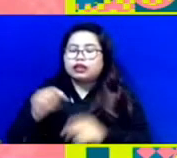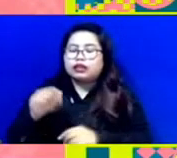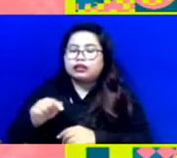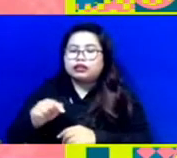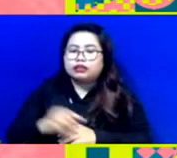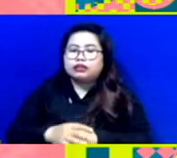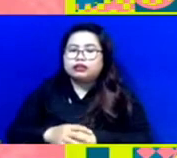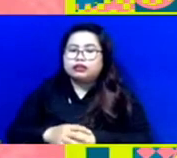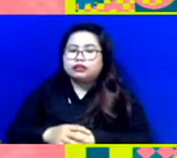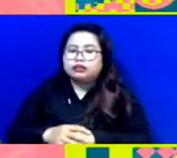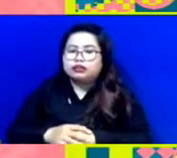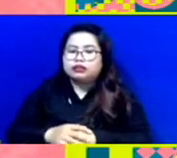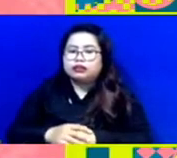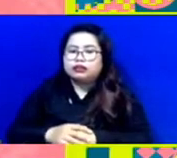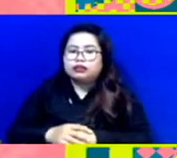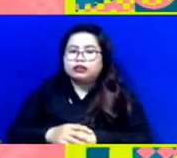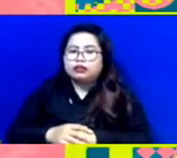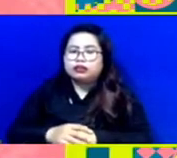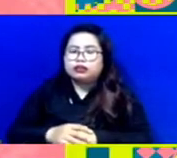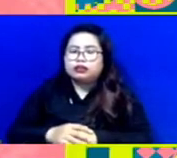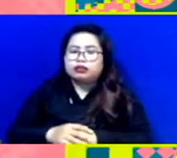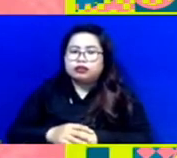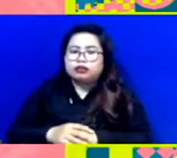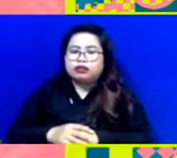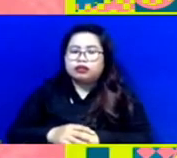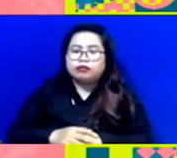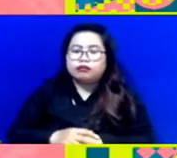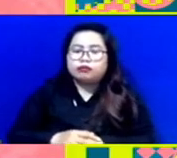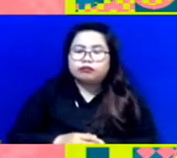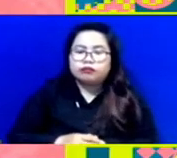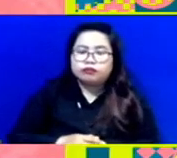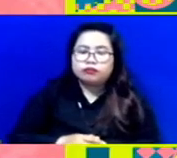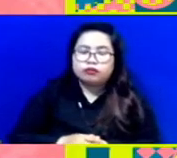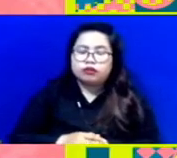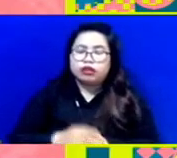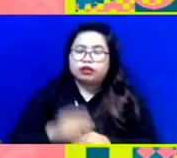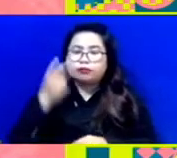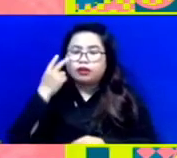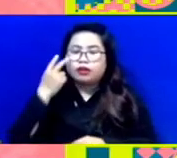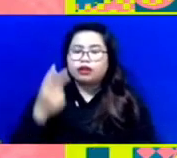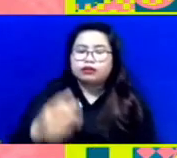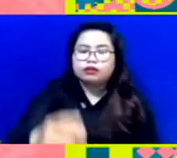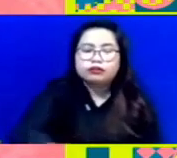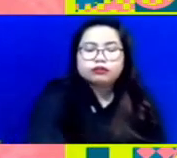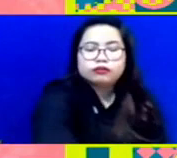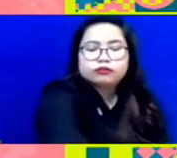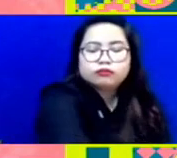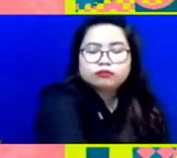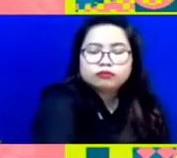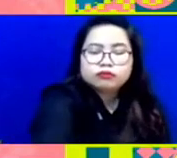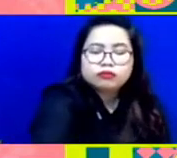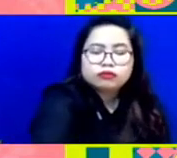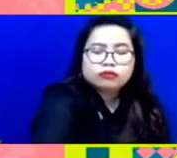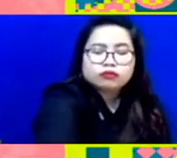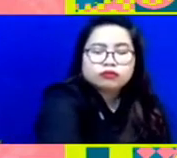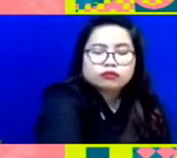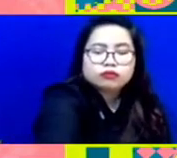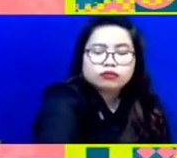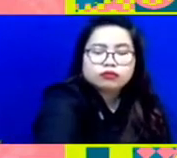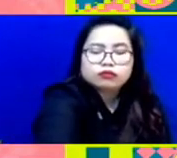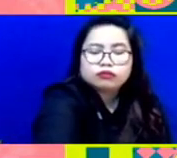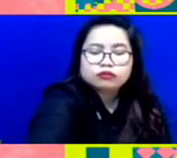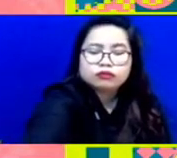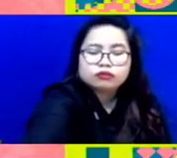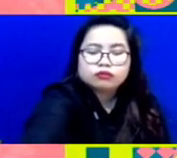given the fact that the tradition that we have in Indonesia is tradition of religious diversity, so we have unity